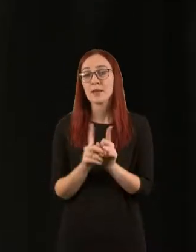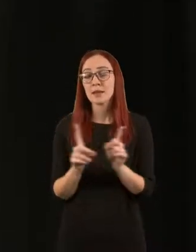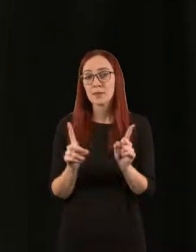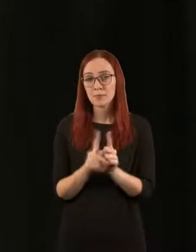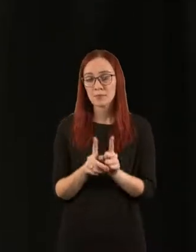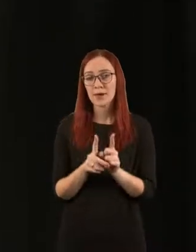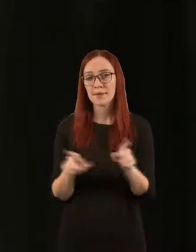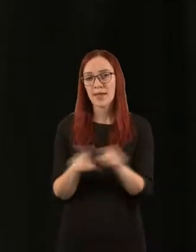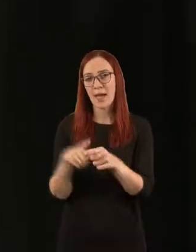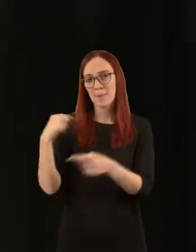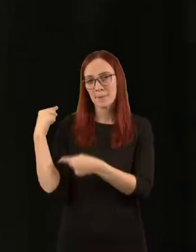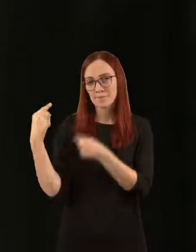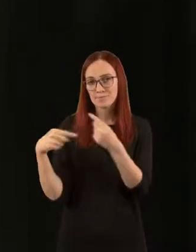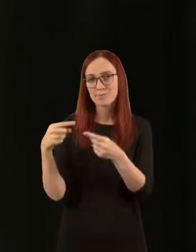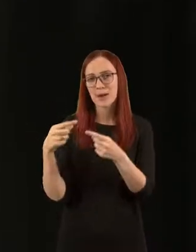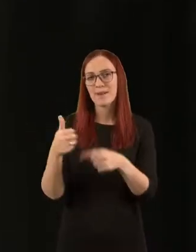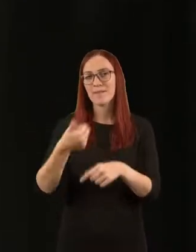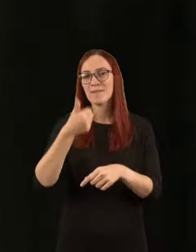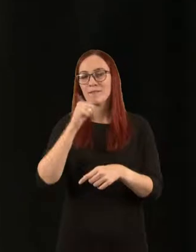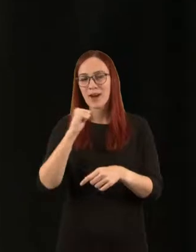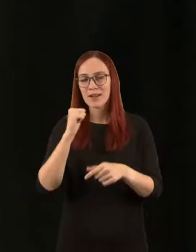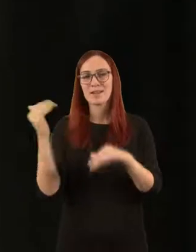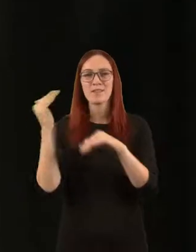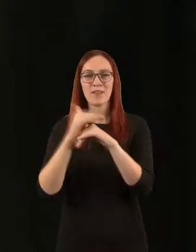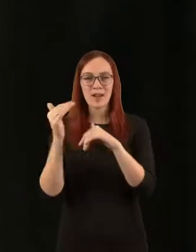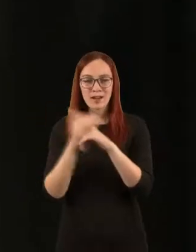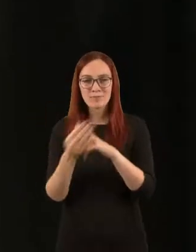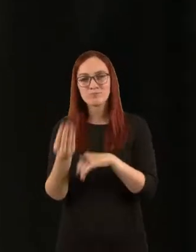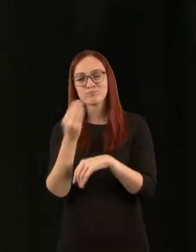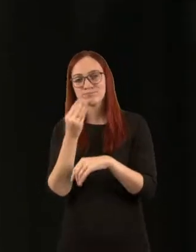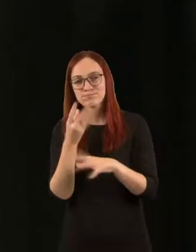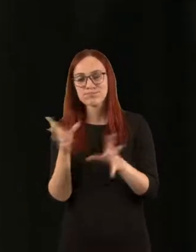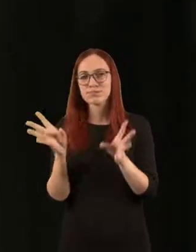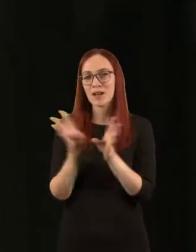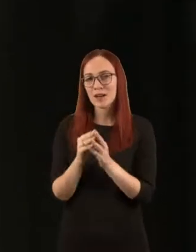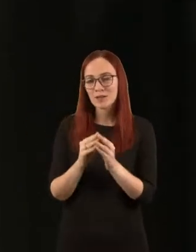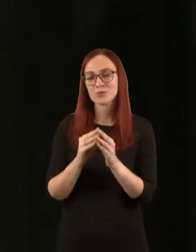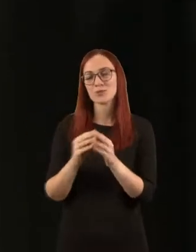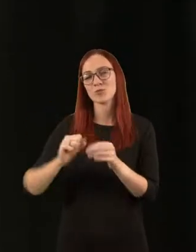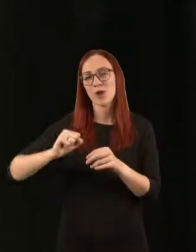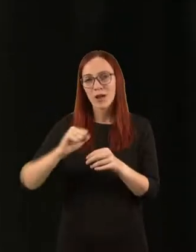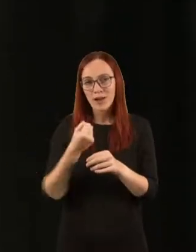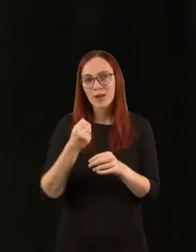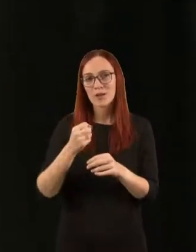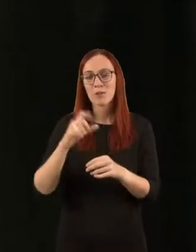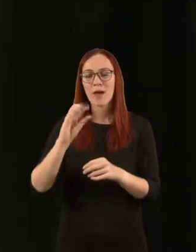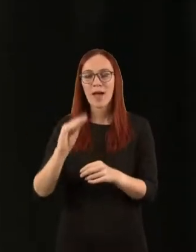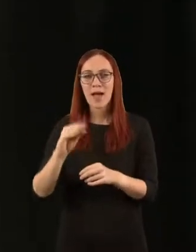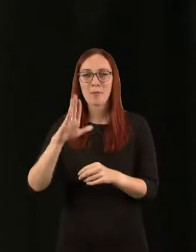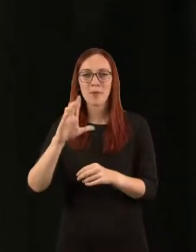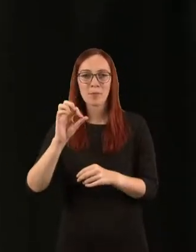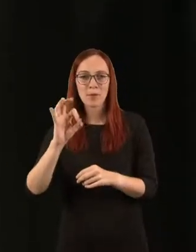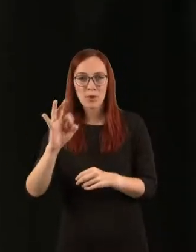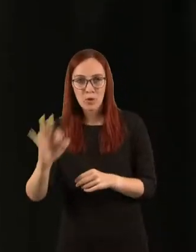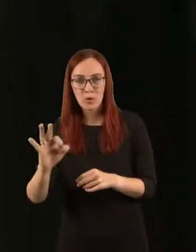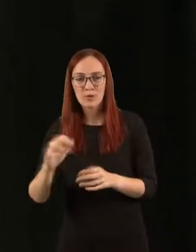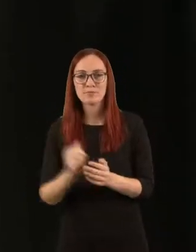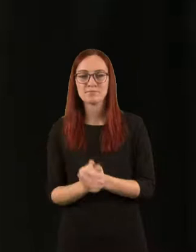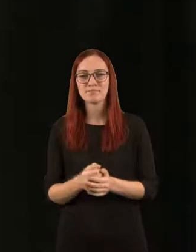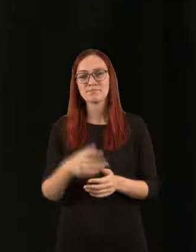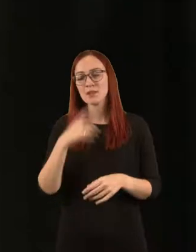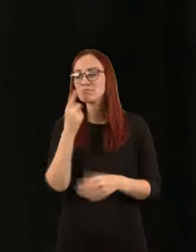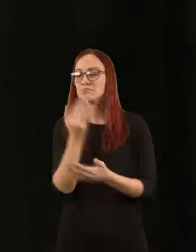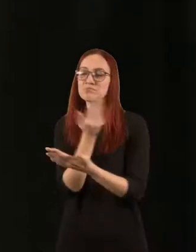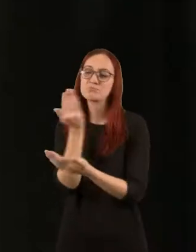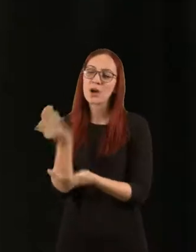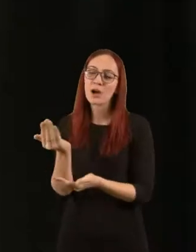Also, what we need, well, yesterday we had dinner with the colleagues from OECD, and I asked to